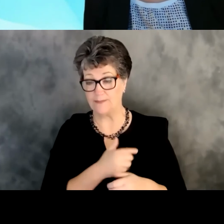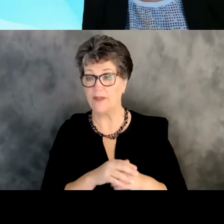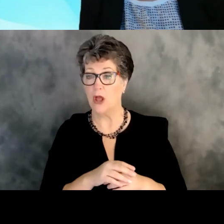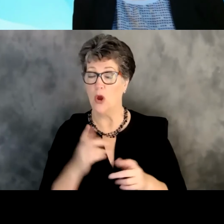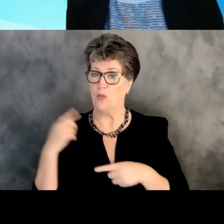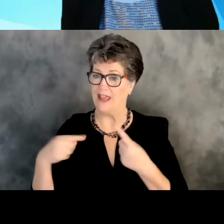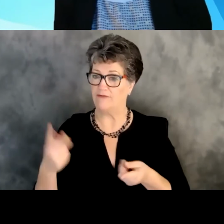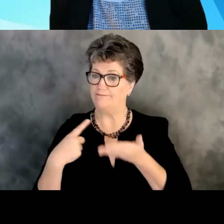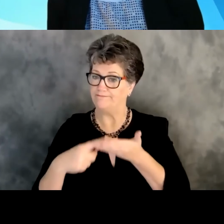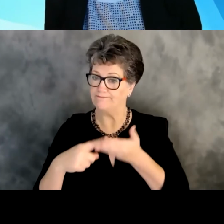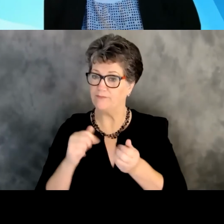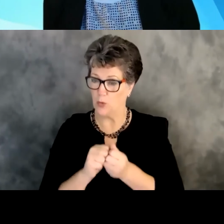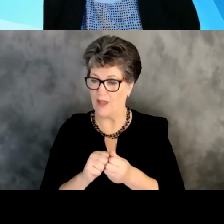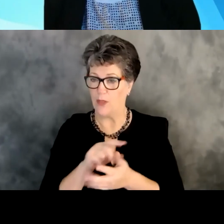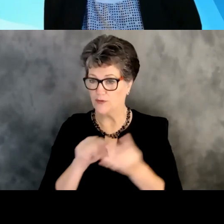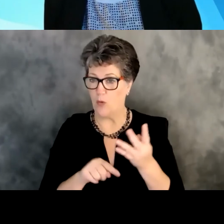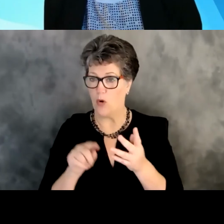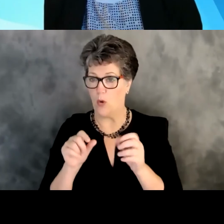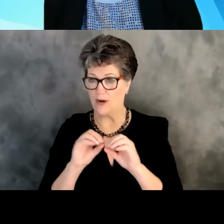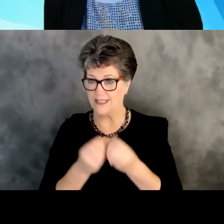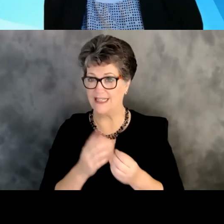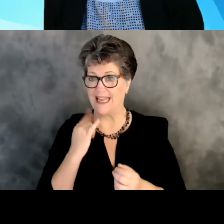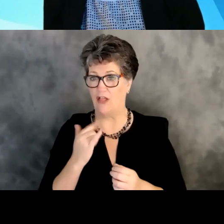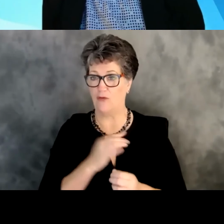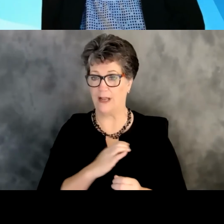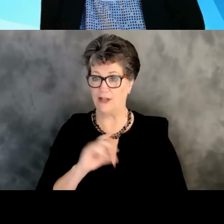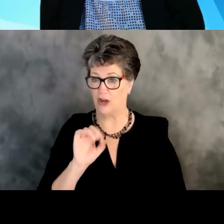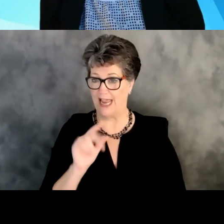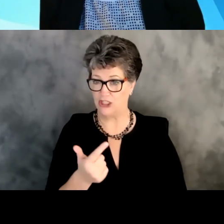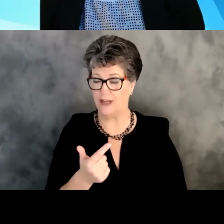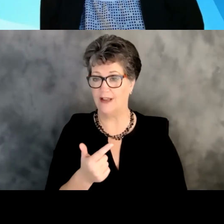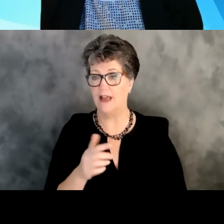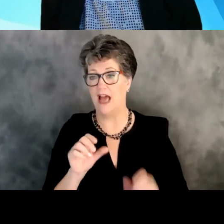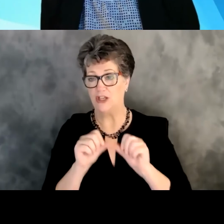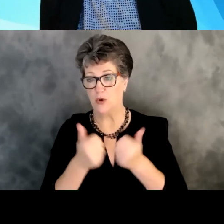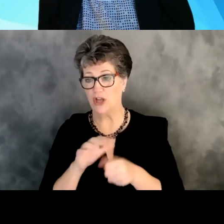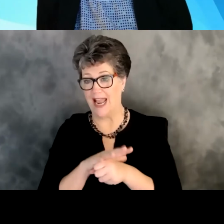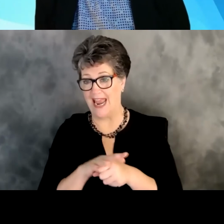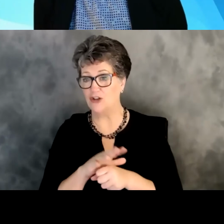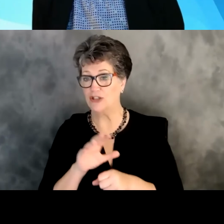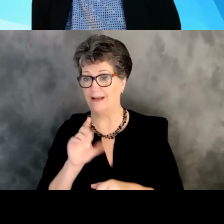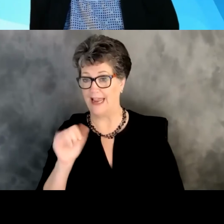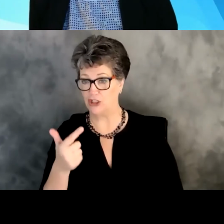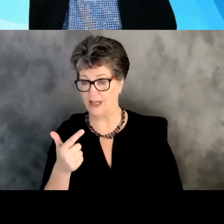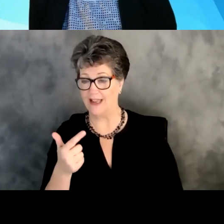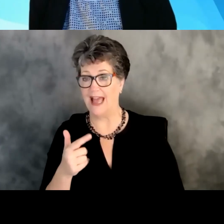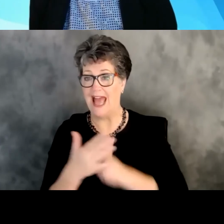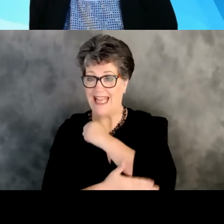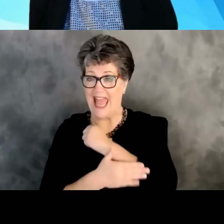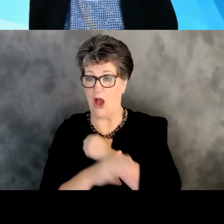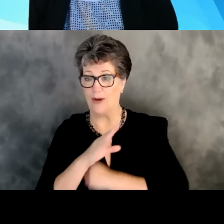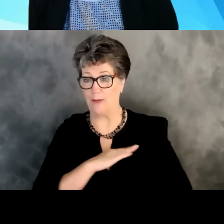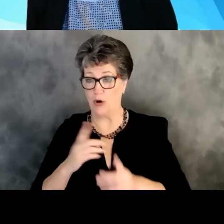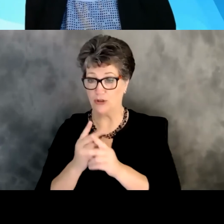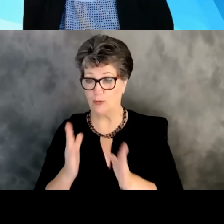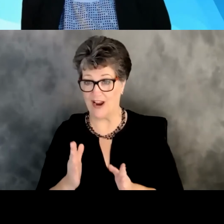in conversation with these four organizations: California Commission on Aging, Association on Area Agencies on Aging, County Board of